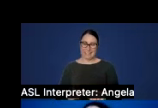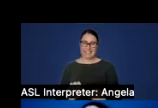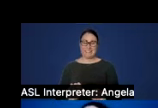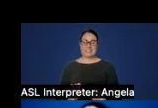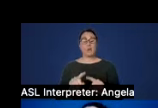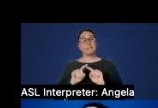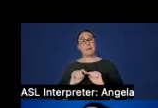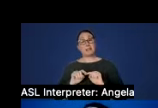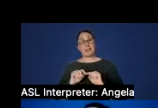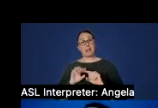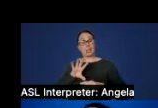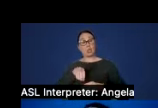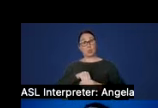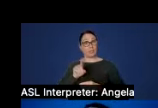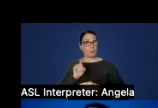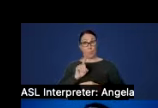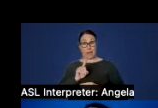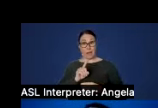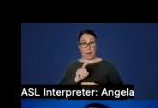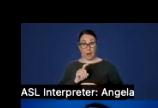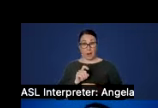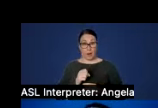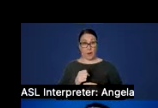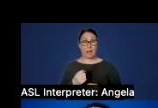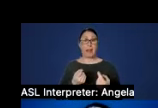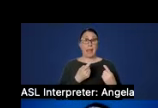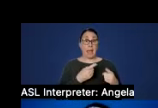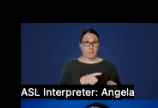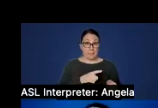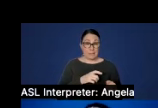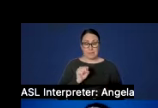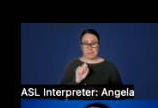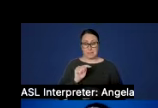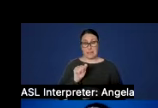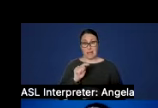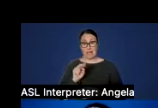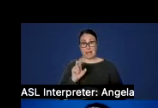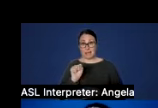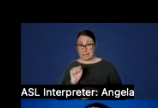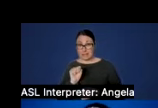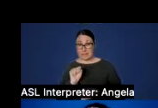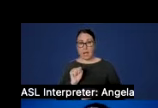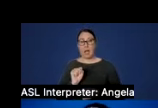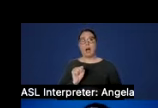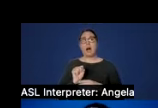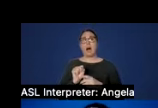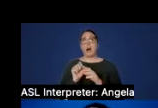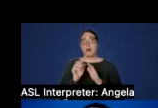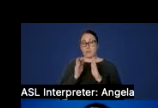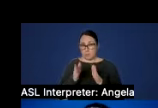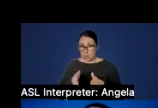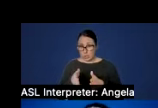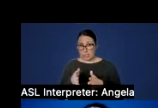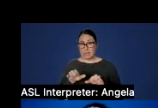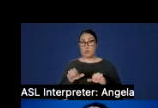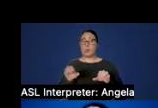including where the crime took place, like I said, the status of the offender, and the victim, and then the type of offense.